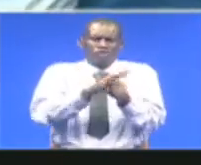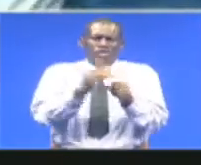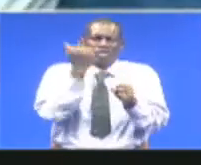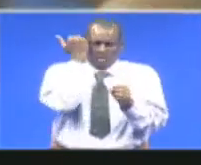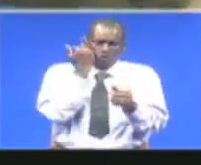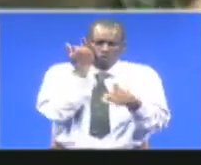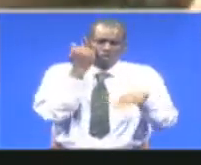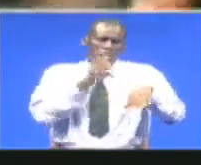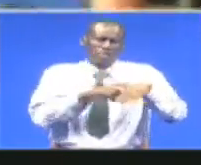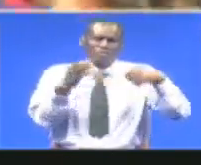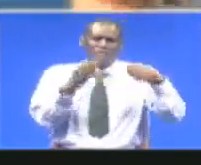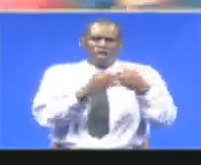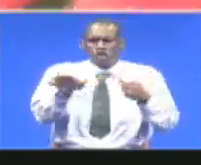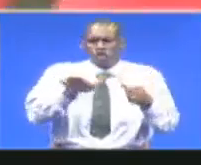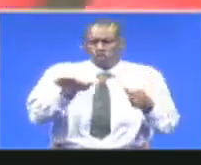a.m.